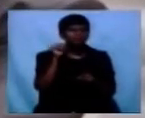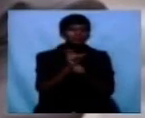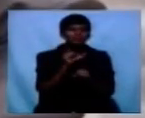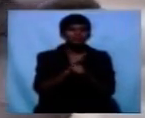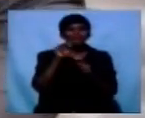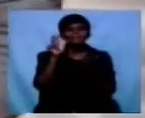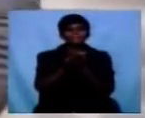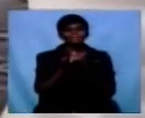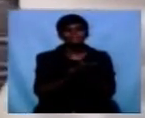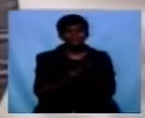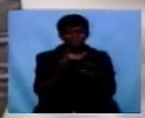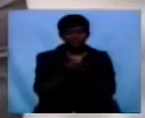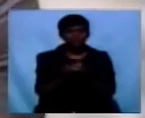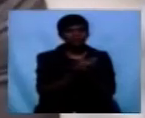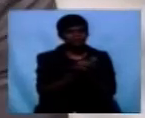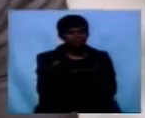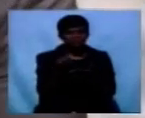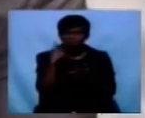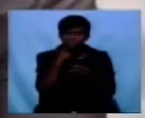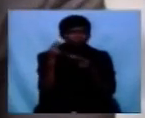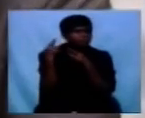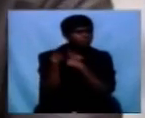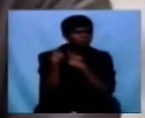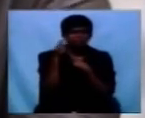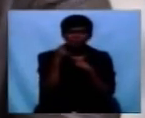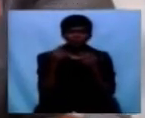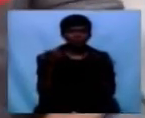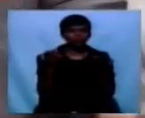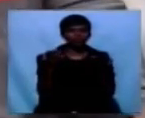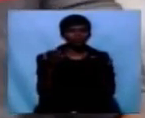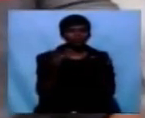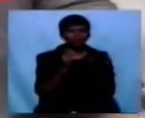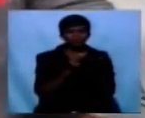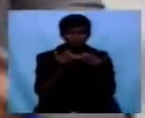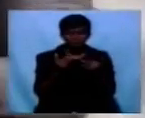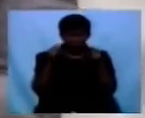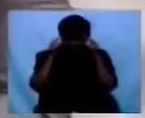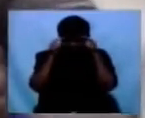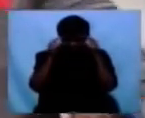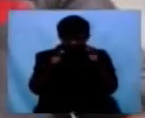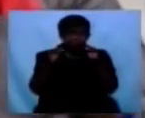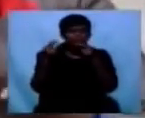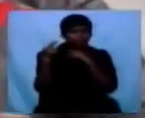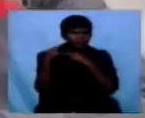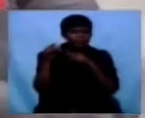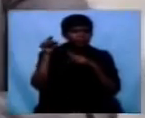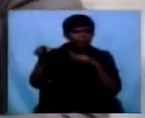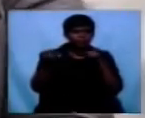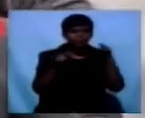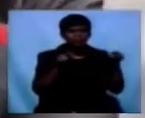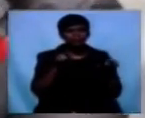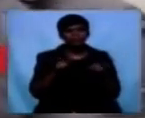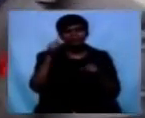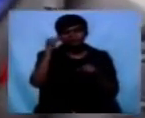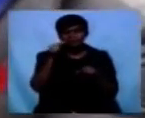certify. In an event of failure, who takes the responsibility? So we are passing on a responsibility to this one, that one, that one, that one. That's why we